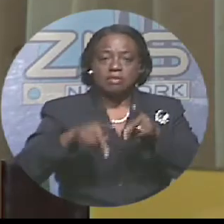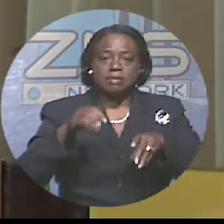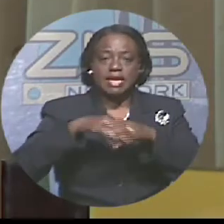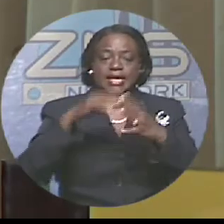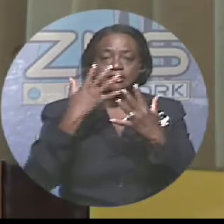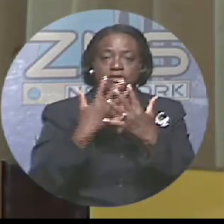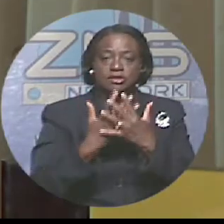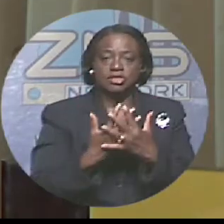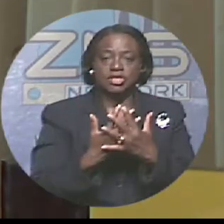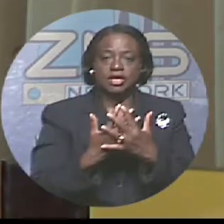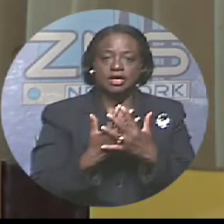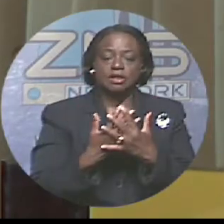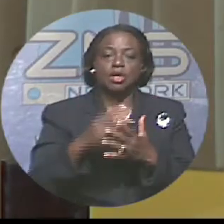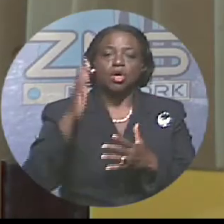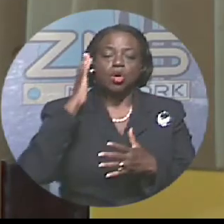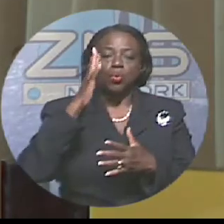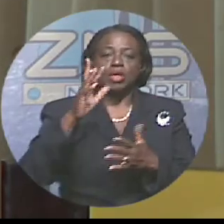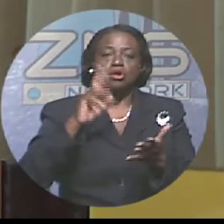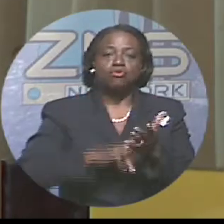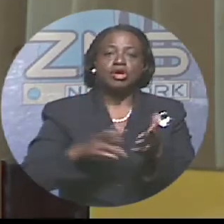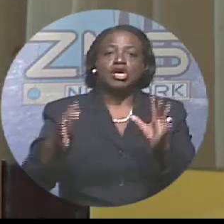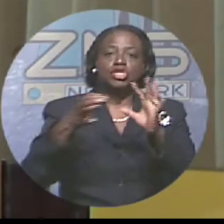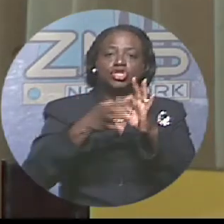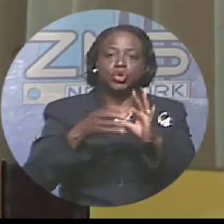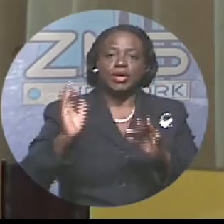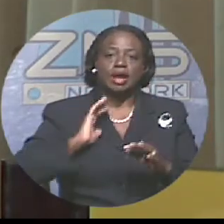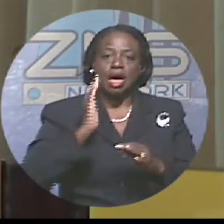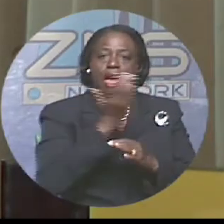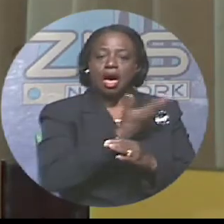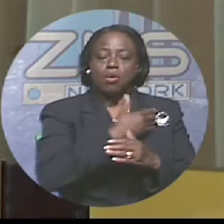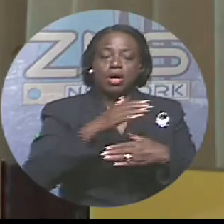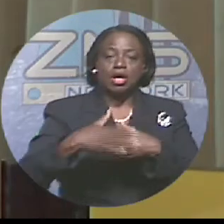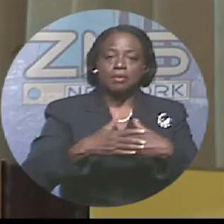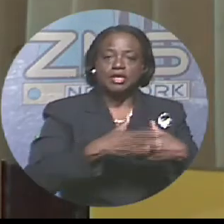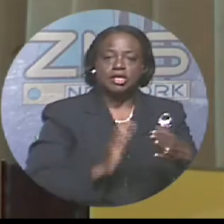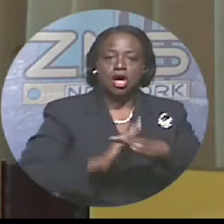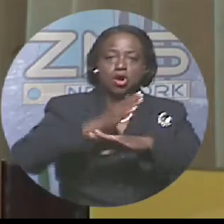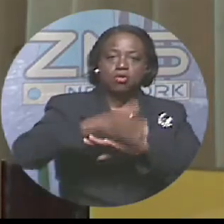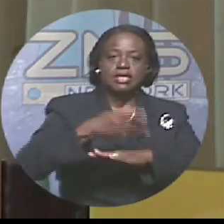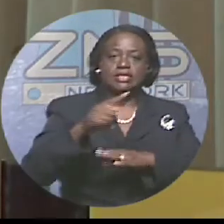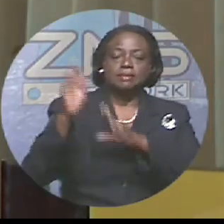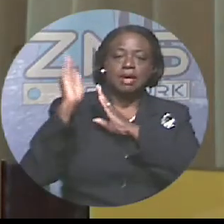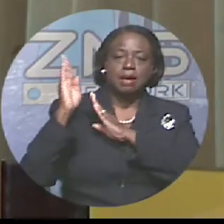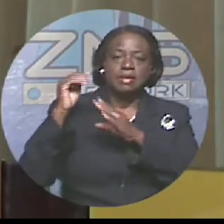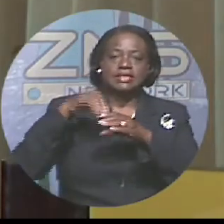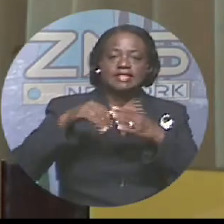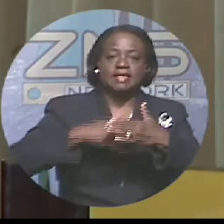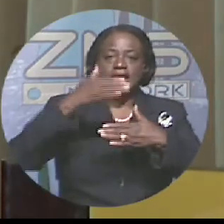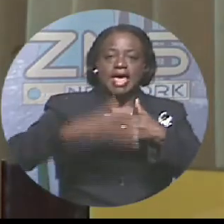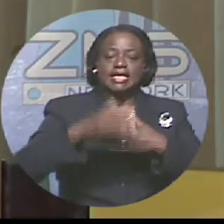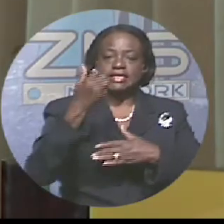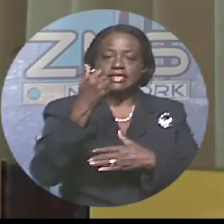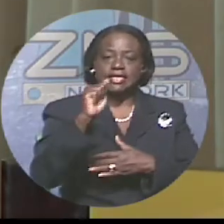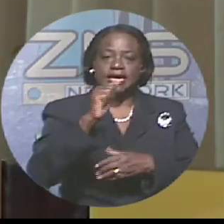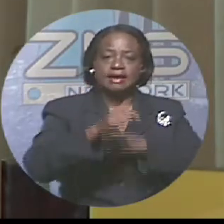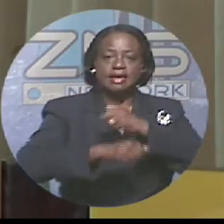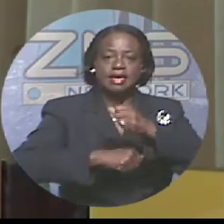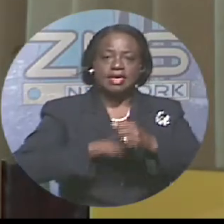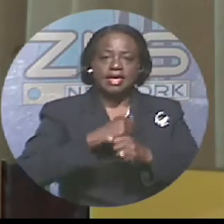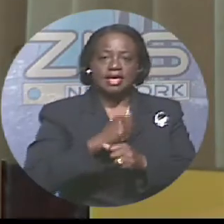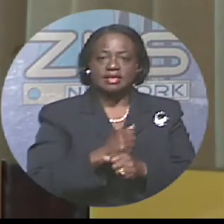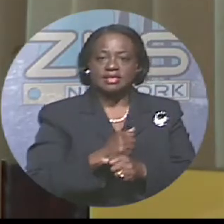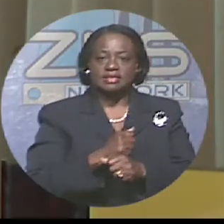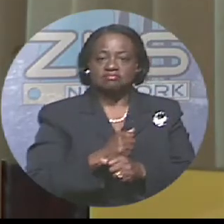of Corrections will rejoin our communities across the Bahamas within the next 10 years. So it is not a matter of